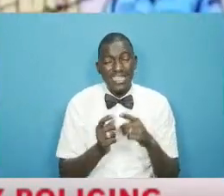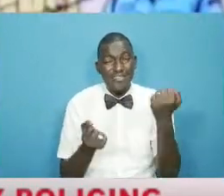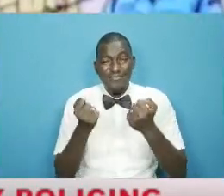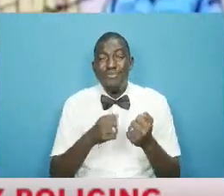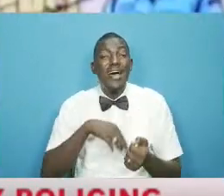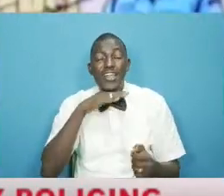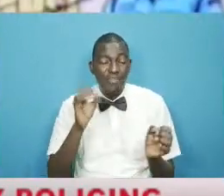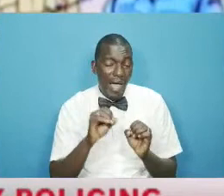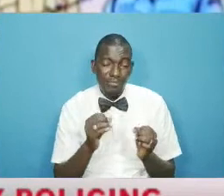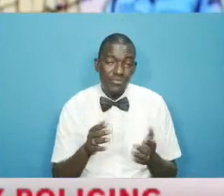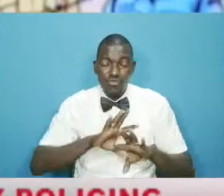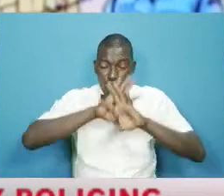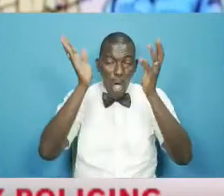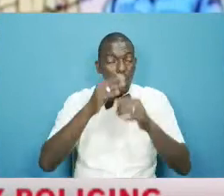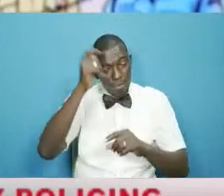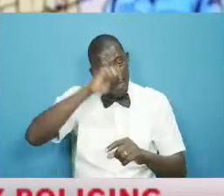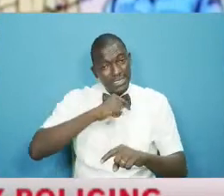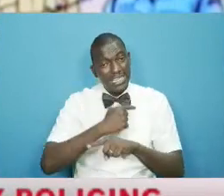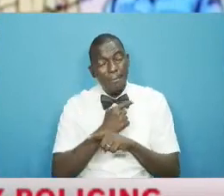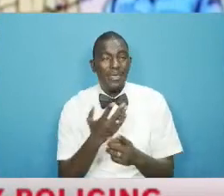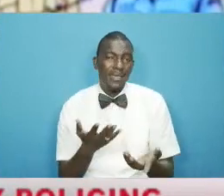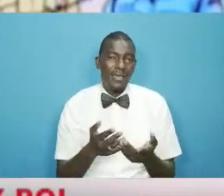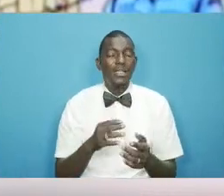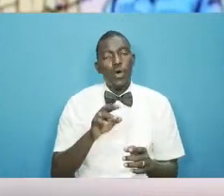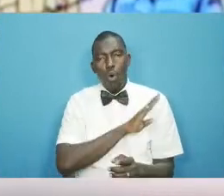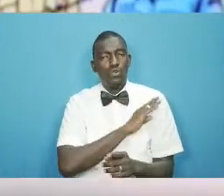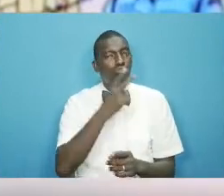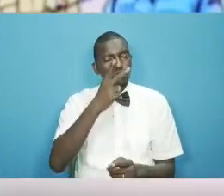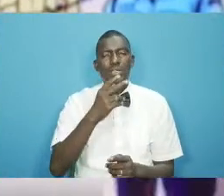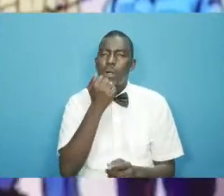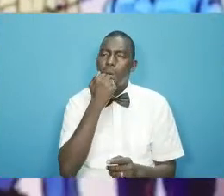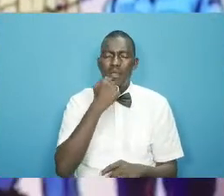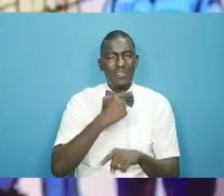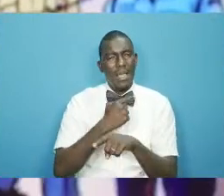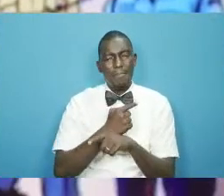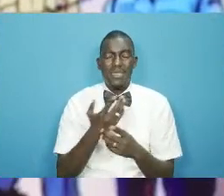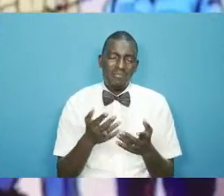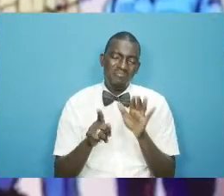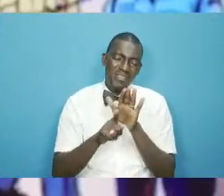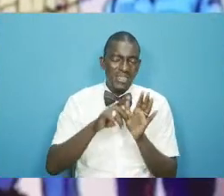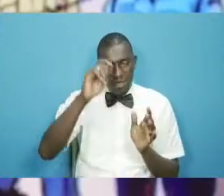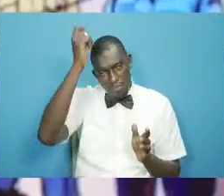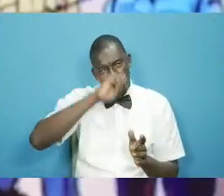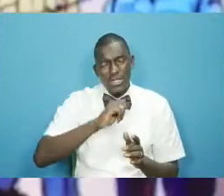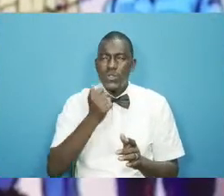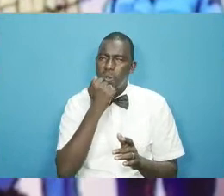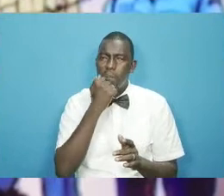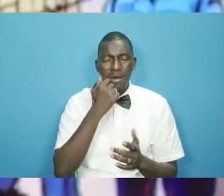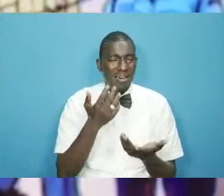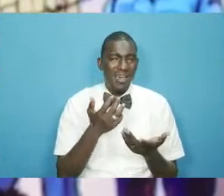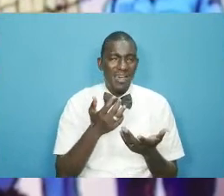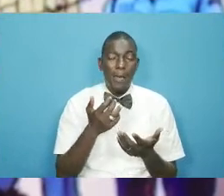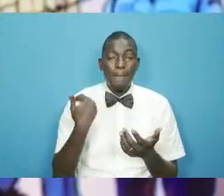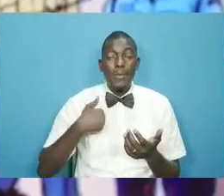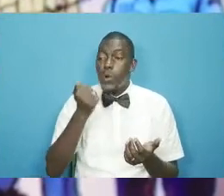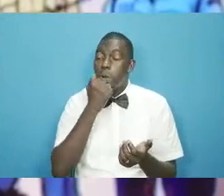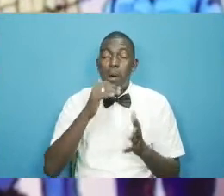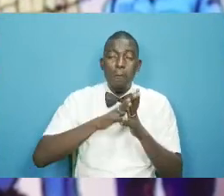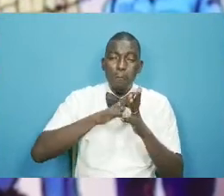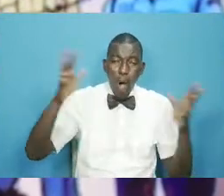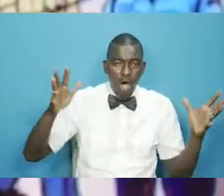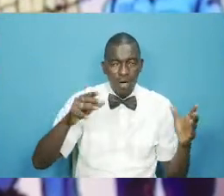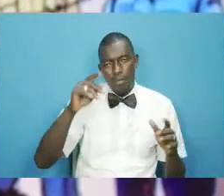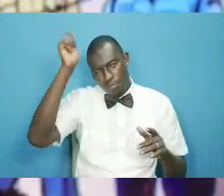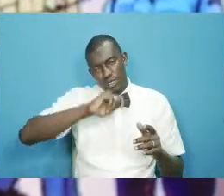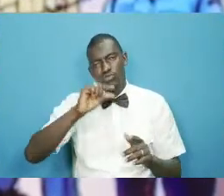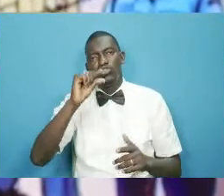us entirely police this country. You also look at the population of the country as per the police. The population outnumbered the police. So that is to tell you there is another